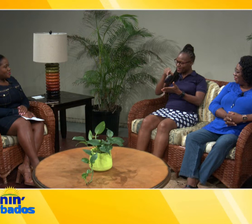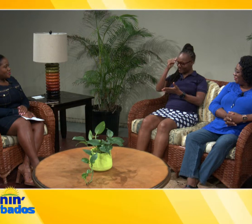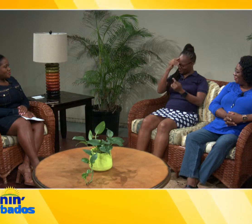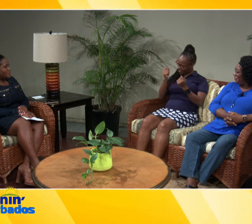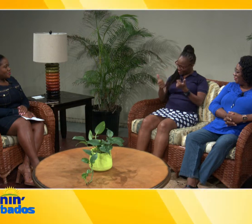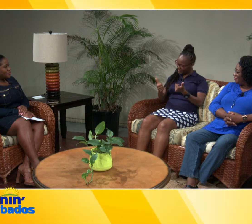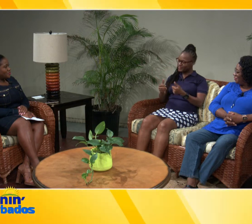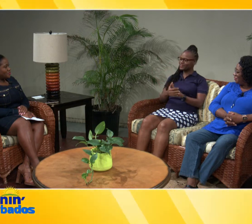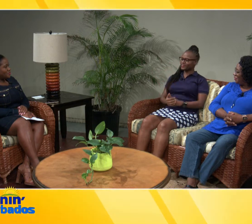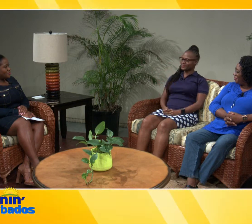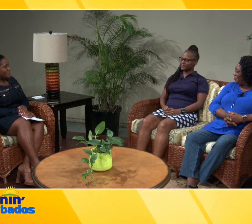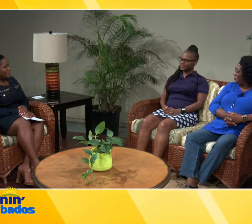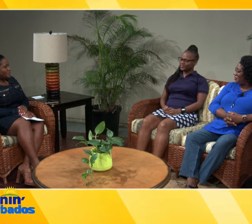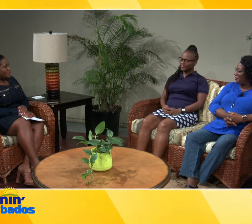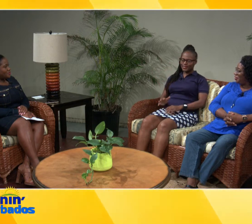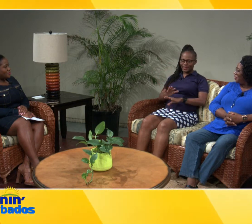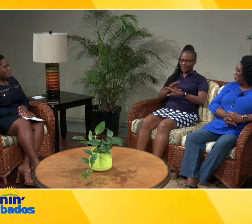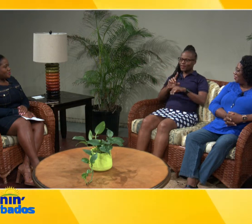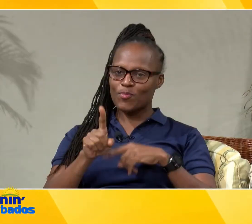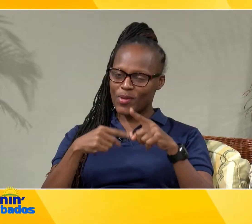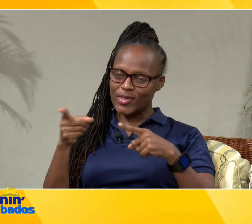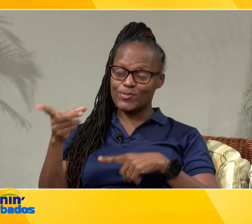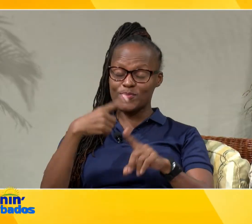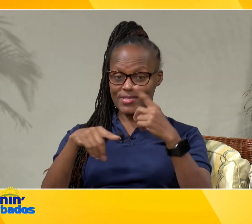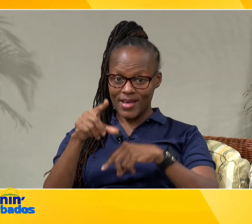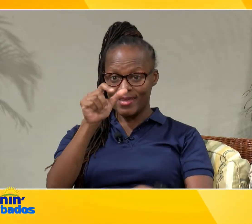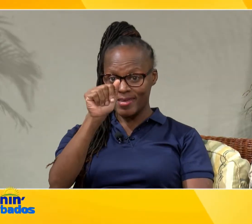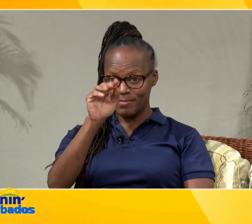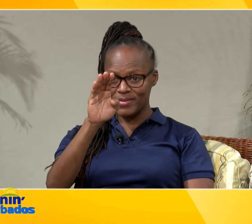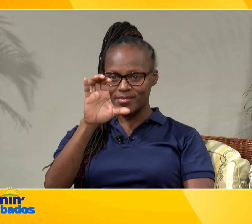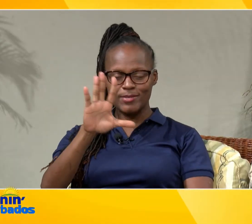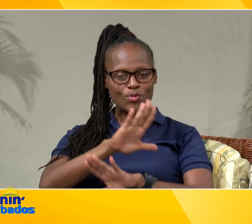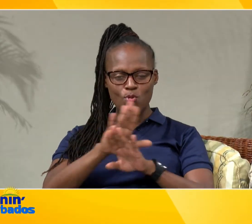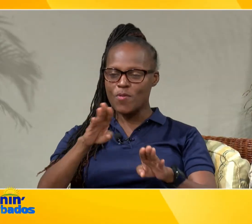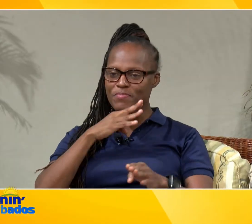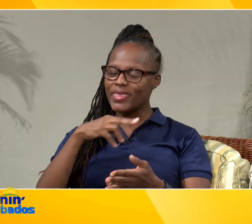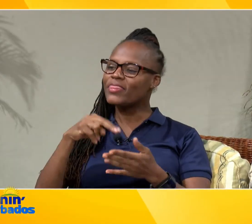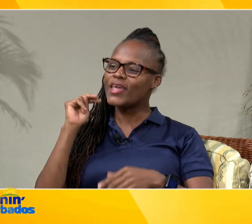It's easy to learn your alphabet. That's something you could learn quickly.